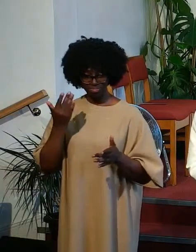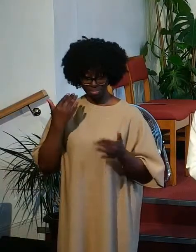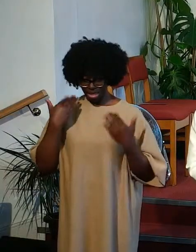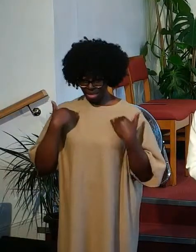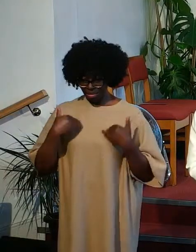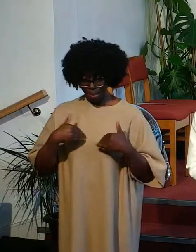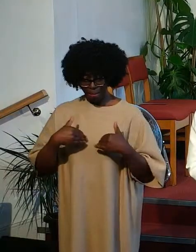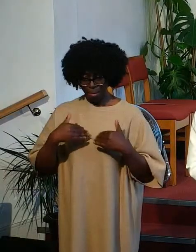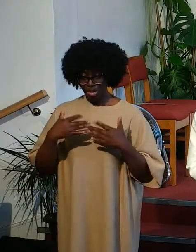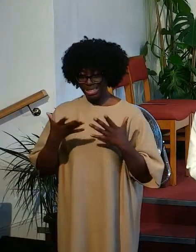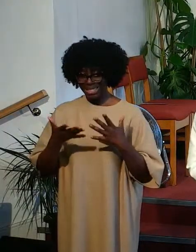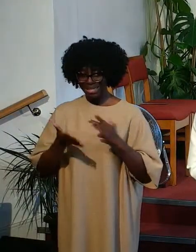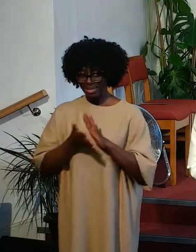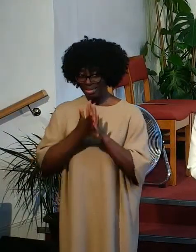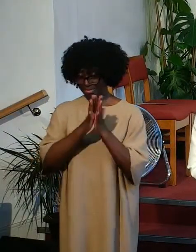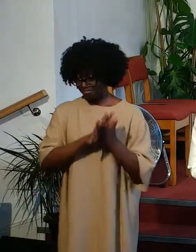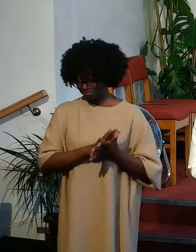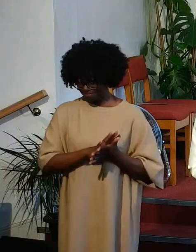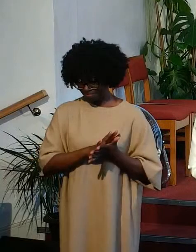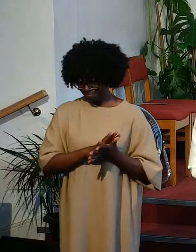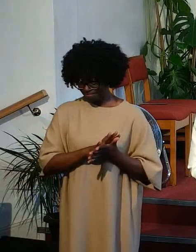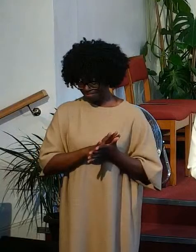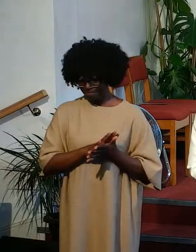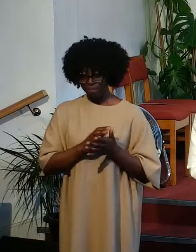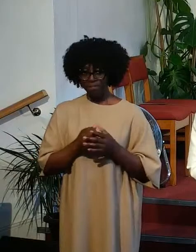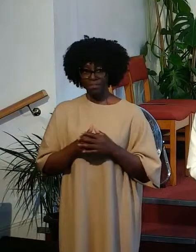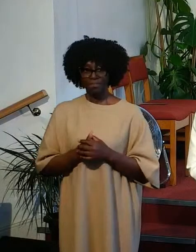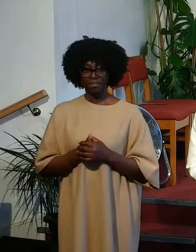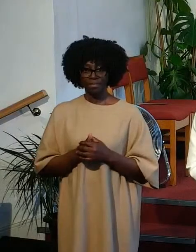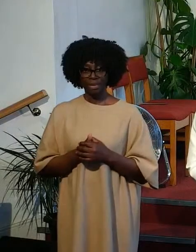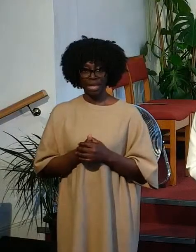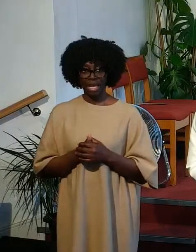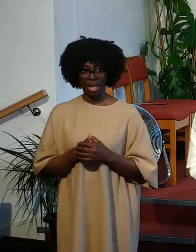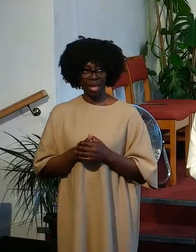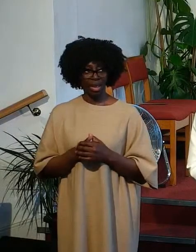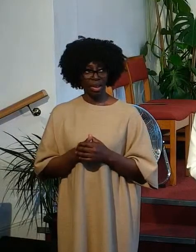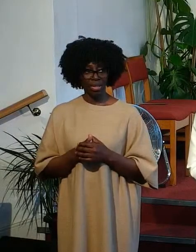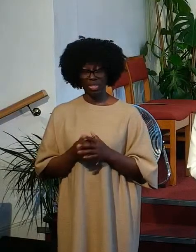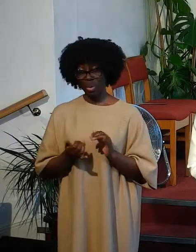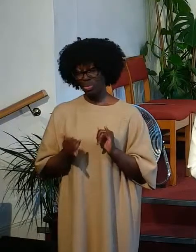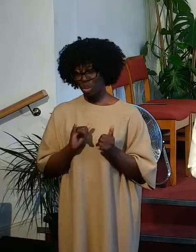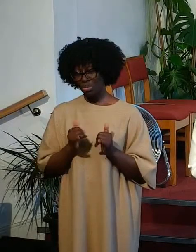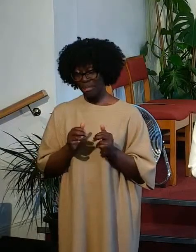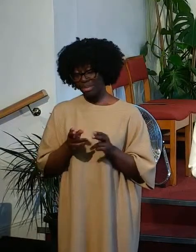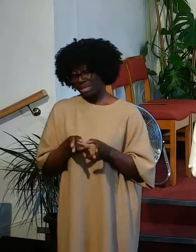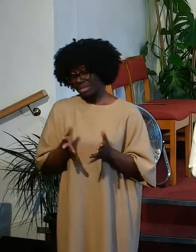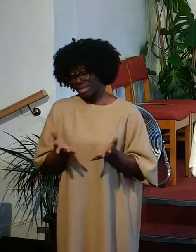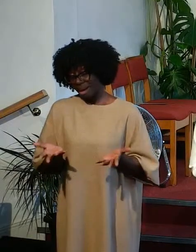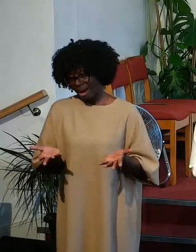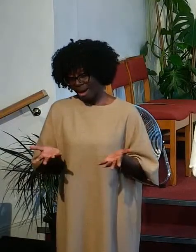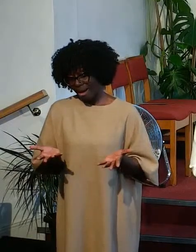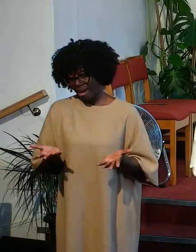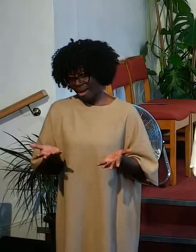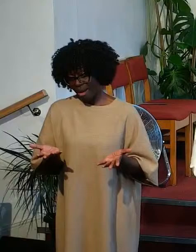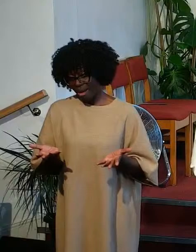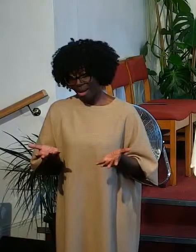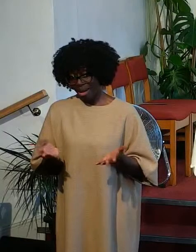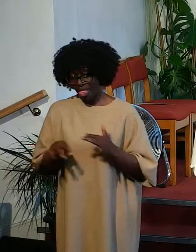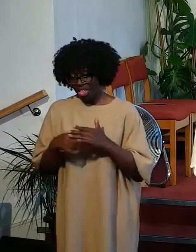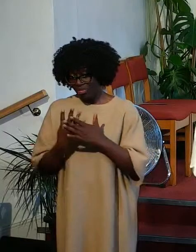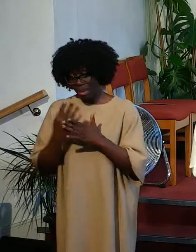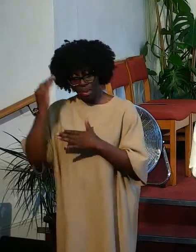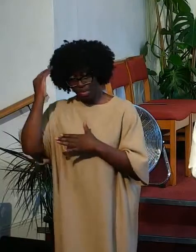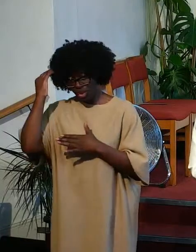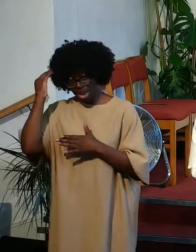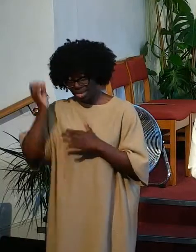fetus then, once we go to the labs, find that there was some maldevelopment in the brain. So in a sense, this is